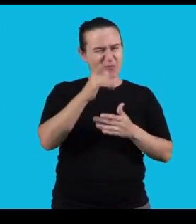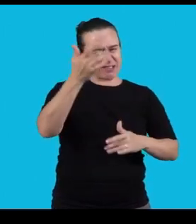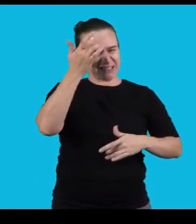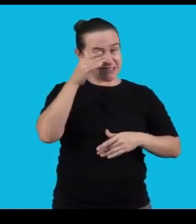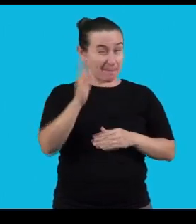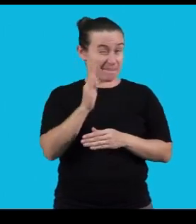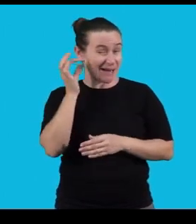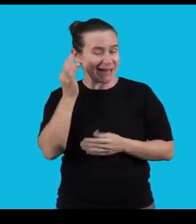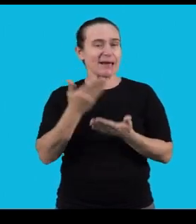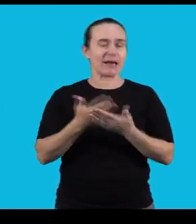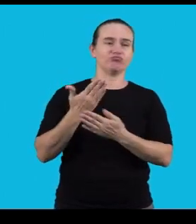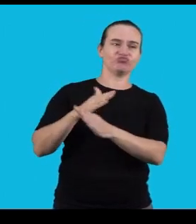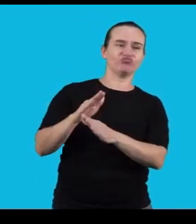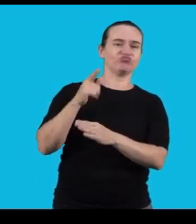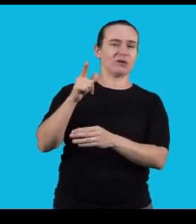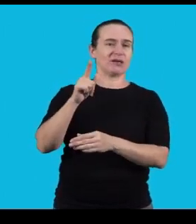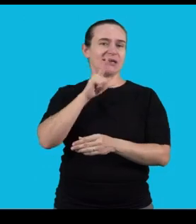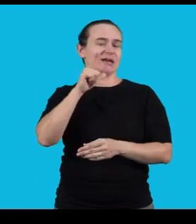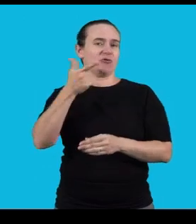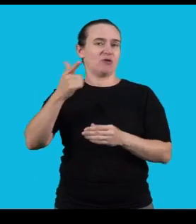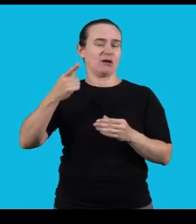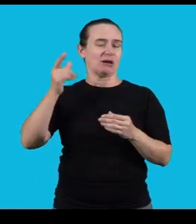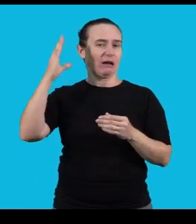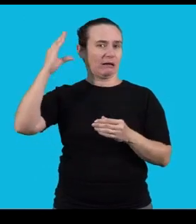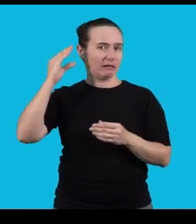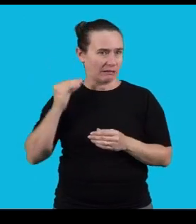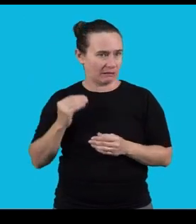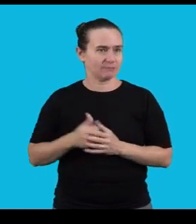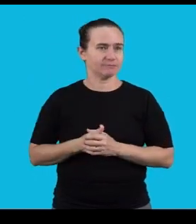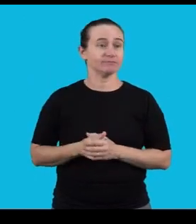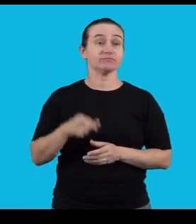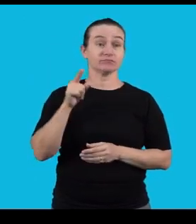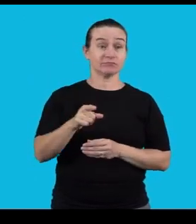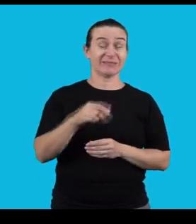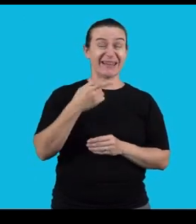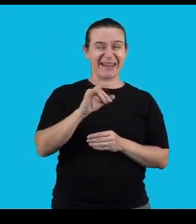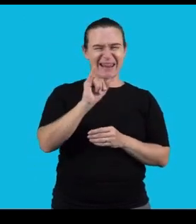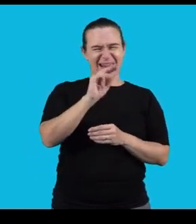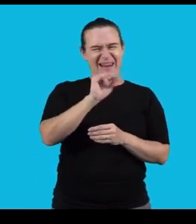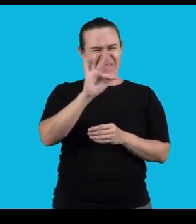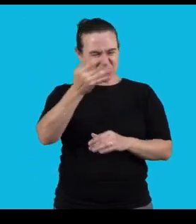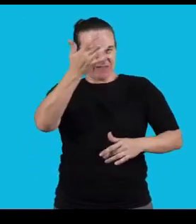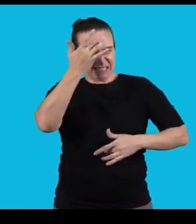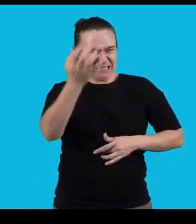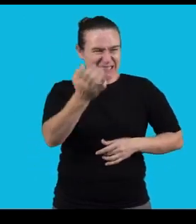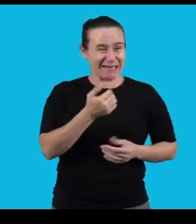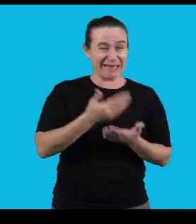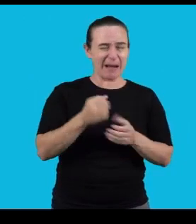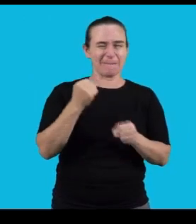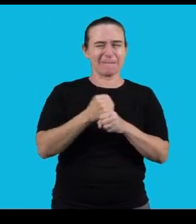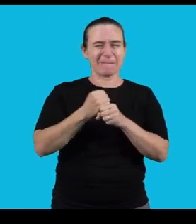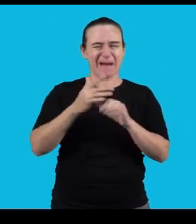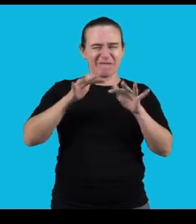marks. So you are saying middle ear infection causes fluid build up, so the eardrum